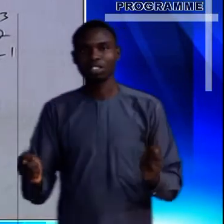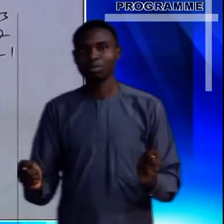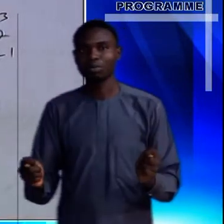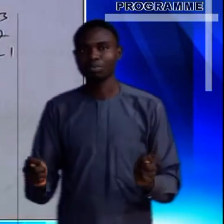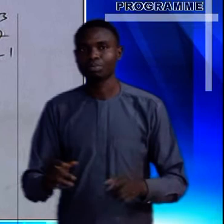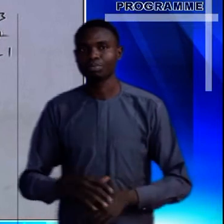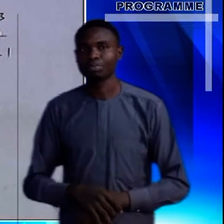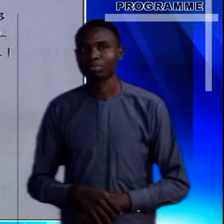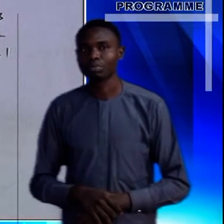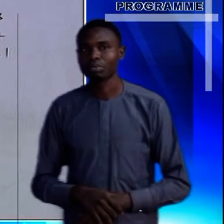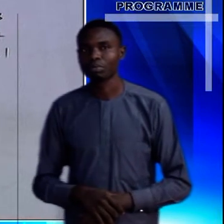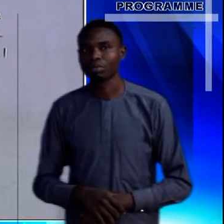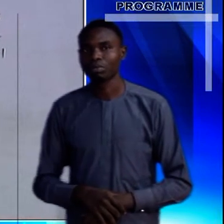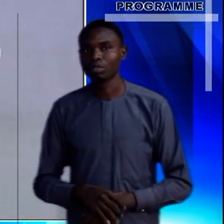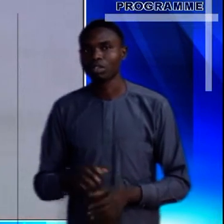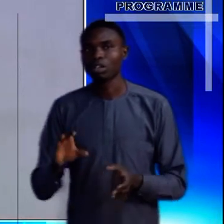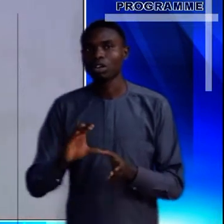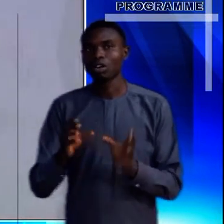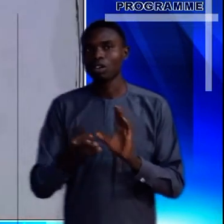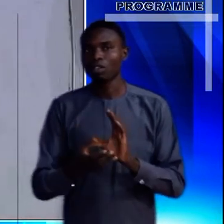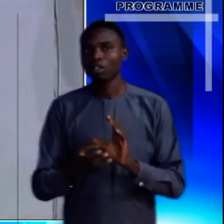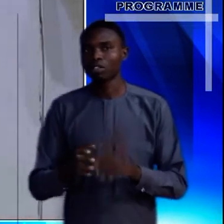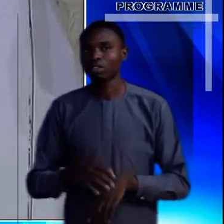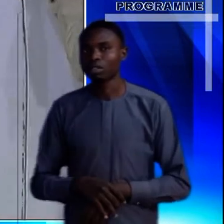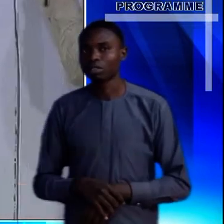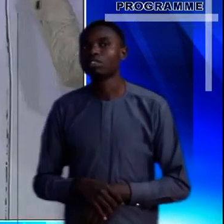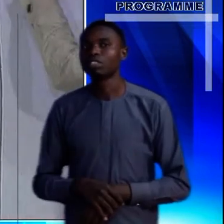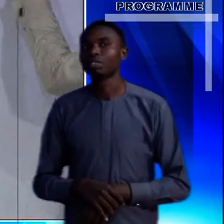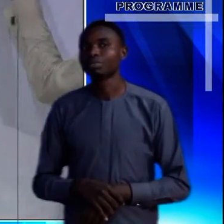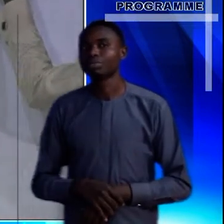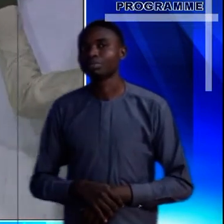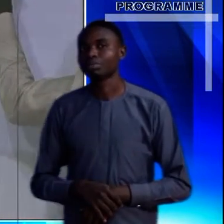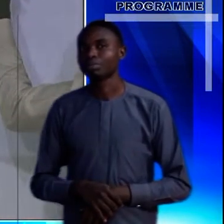Now, as we are saying, 10